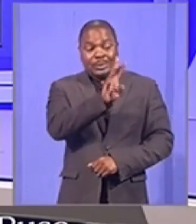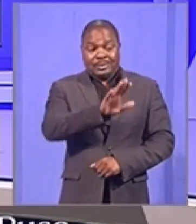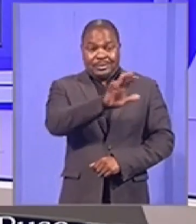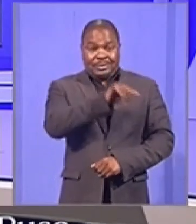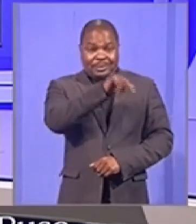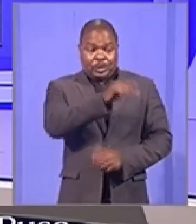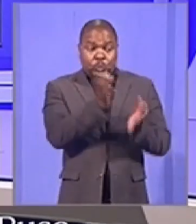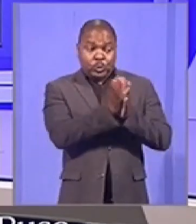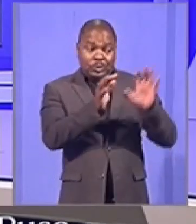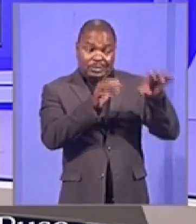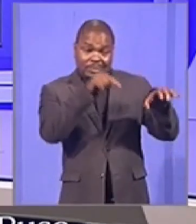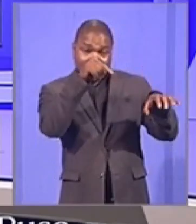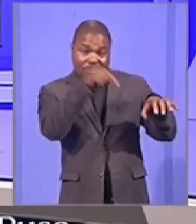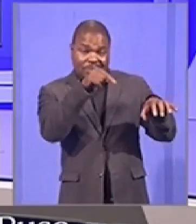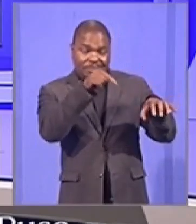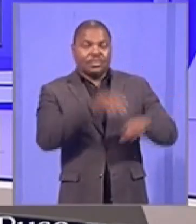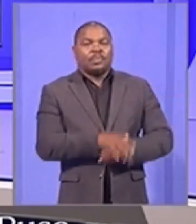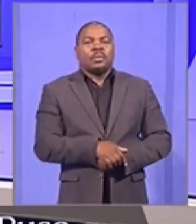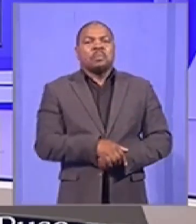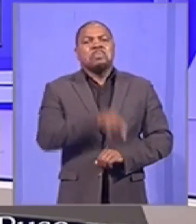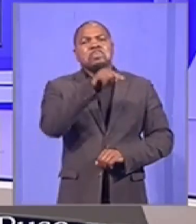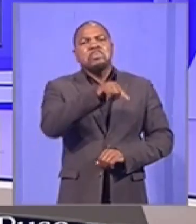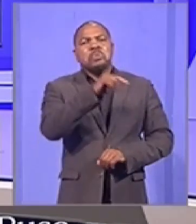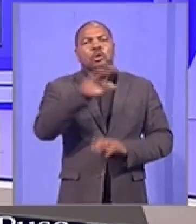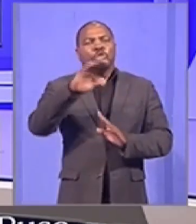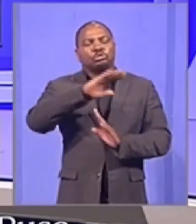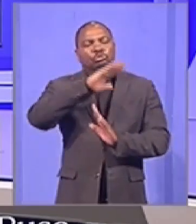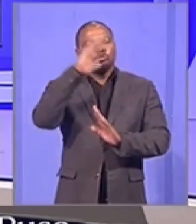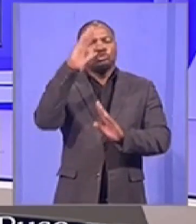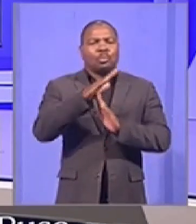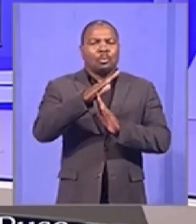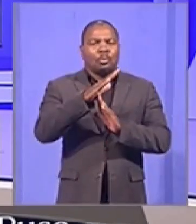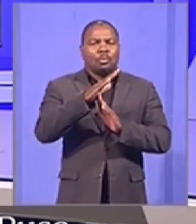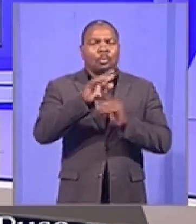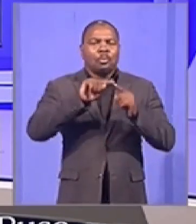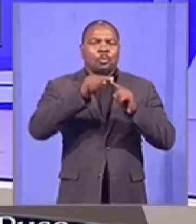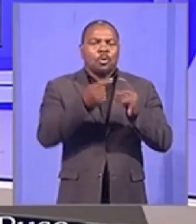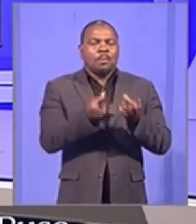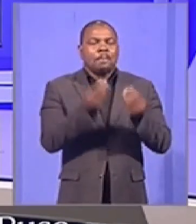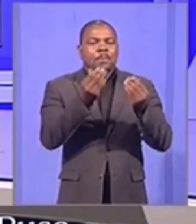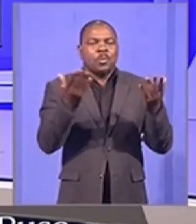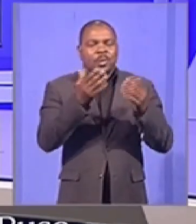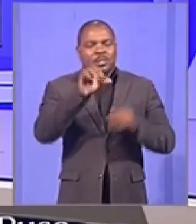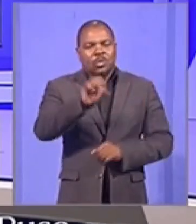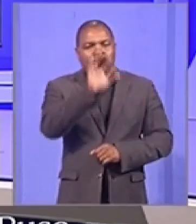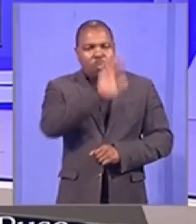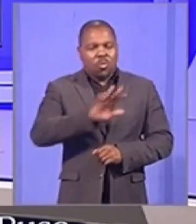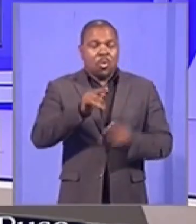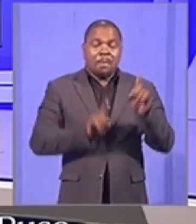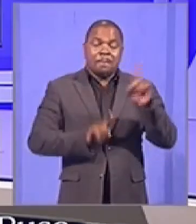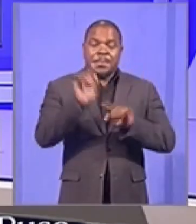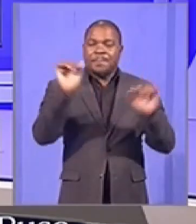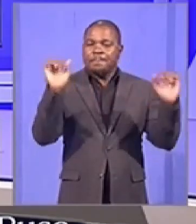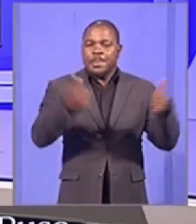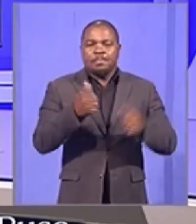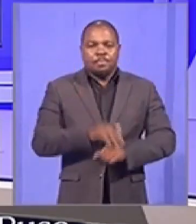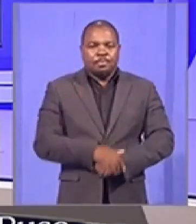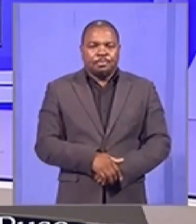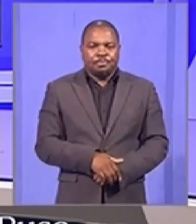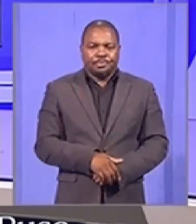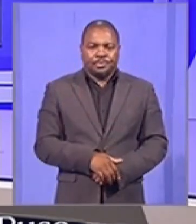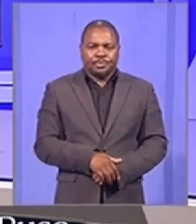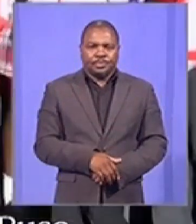se sekolo se se fitlhelwang mo go sona se bone maemo a ntlha naga ka bophara ka dipholo tse dintle.